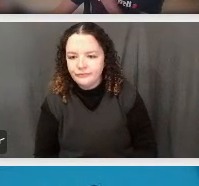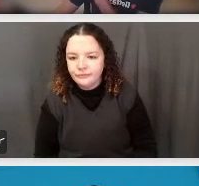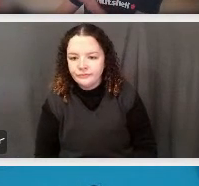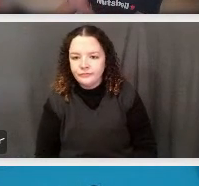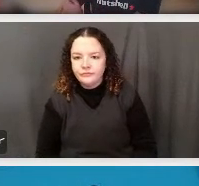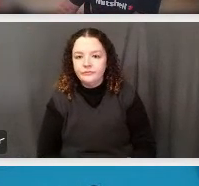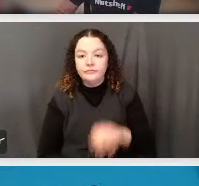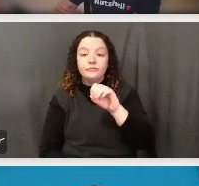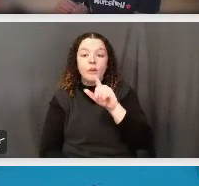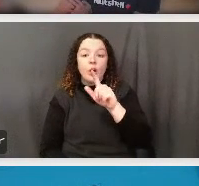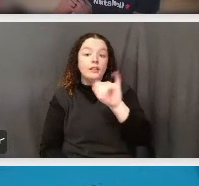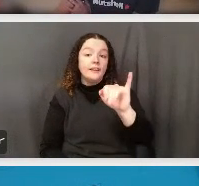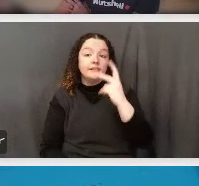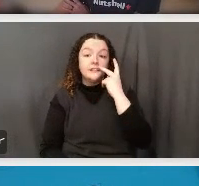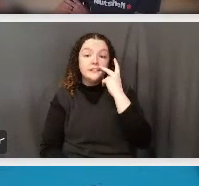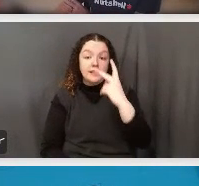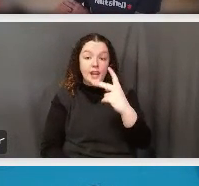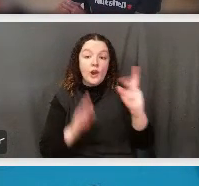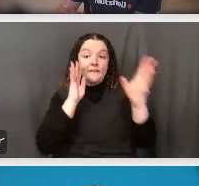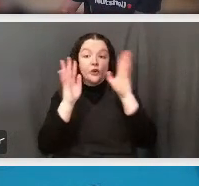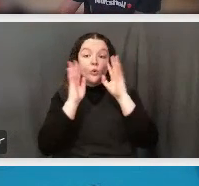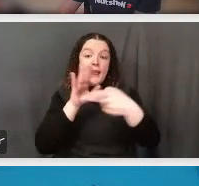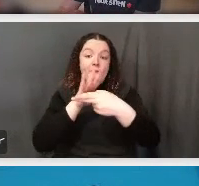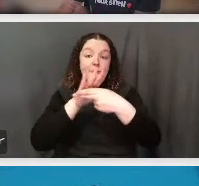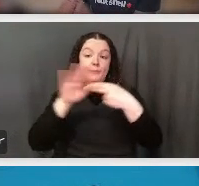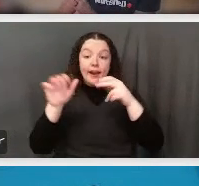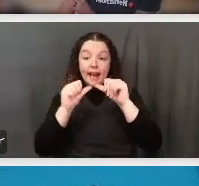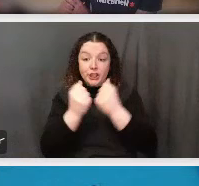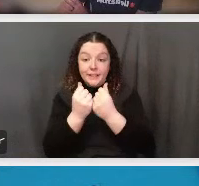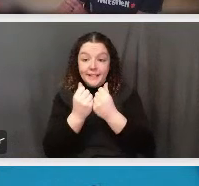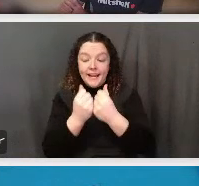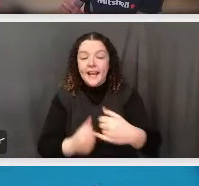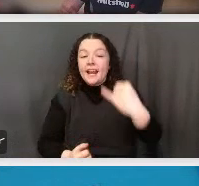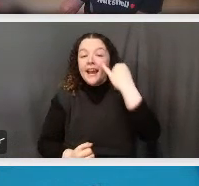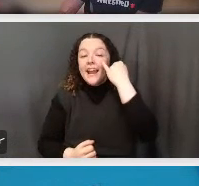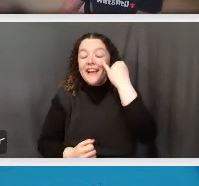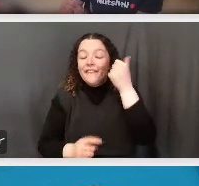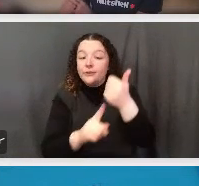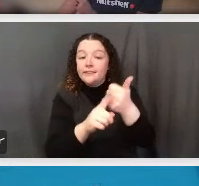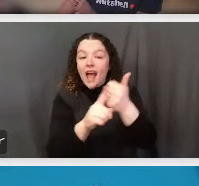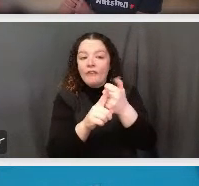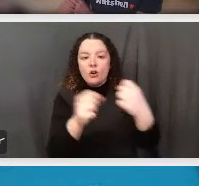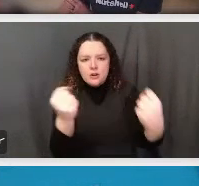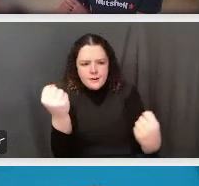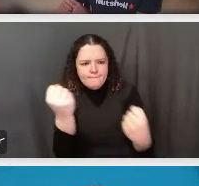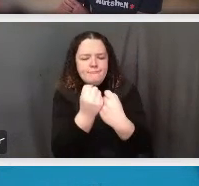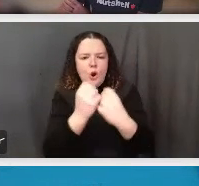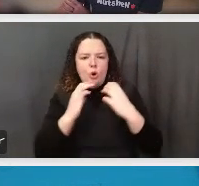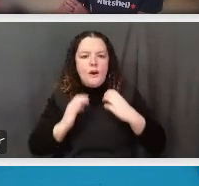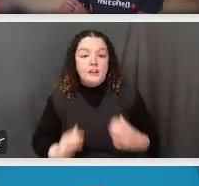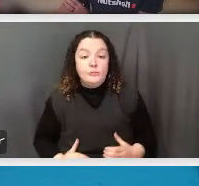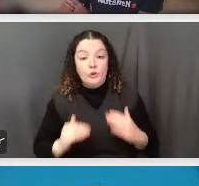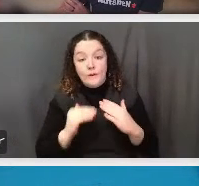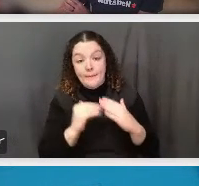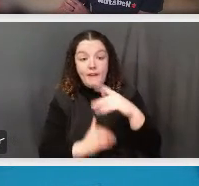Ali, I see we have a creative brand agency. So if you are a pro customer and above, I mentioned up earlier in the chat